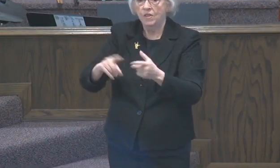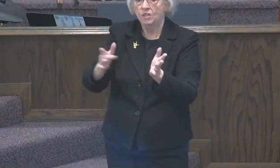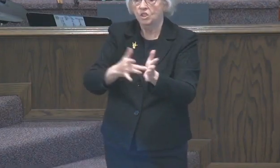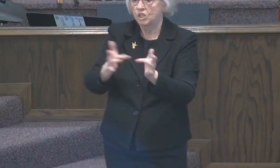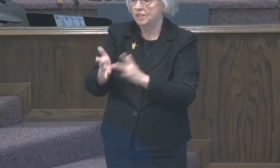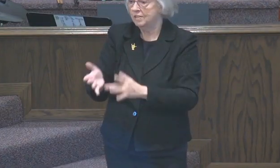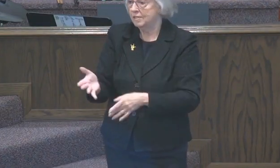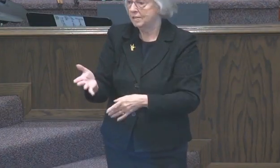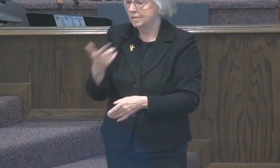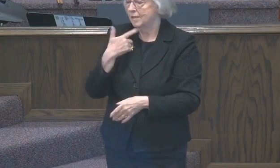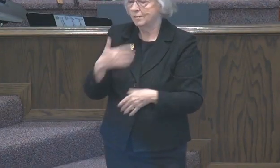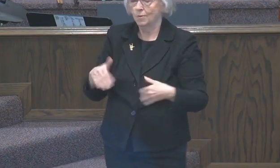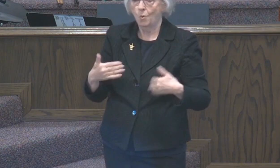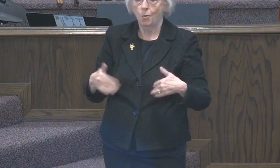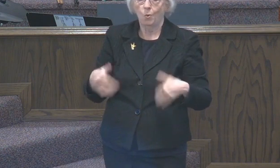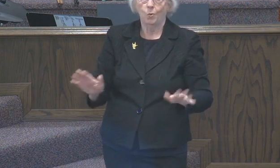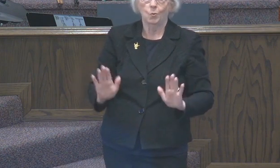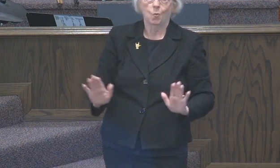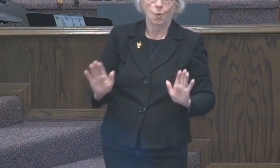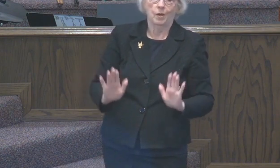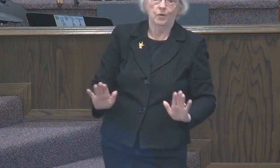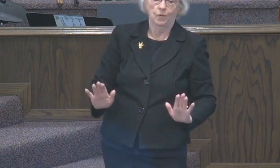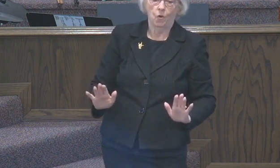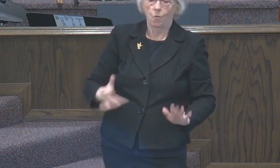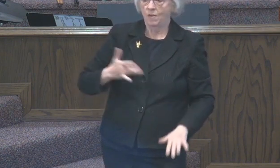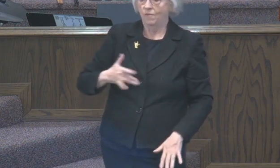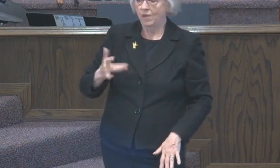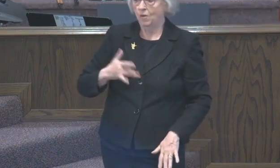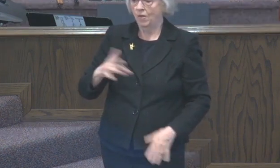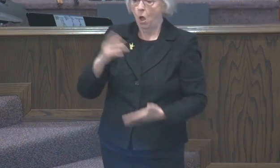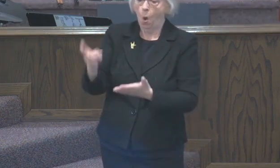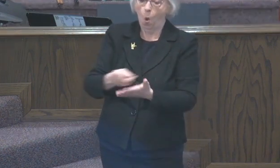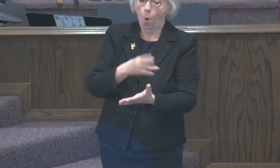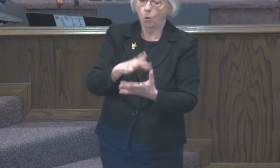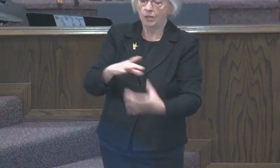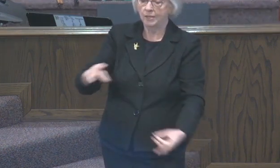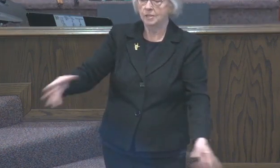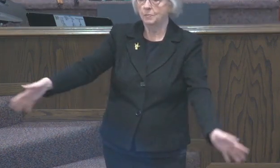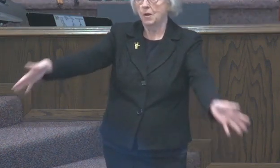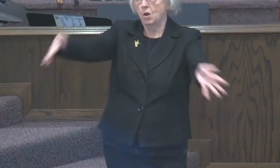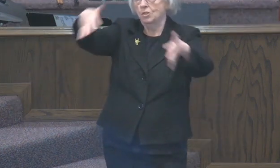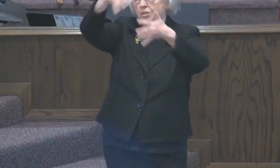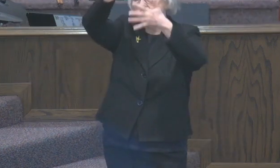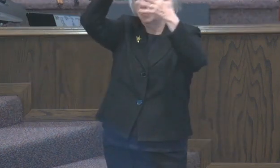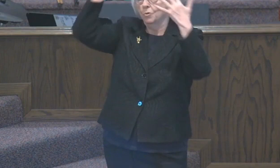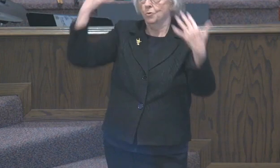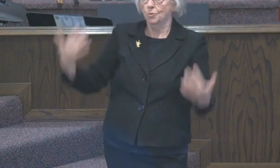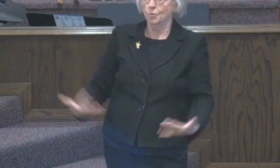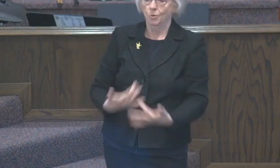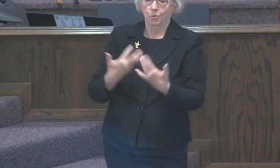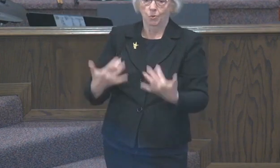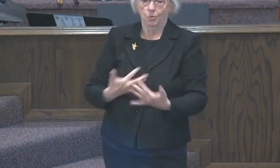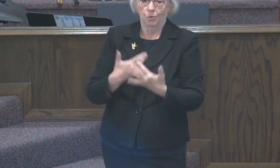We must live in obedience. So this morning, I was